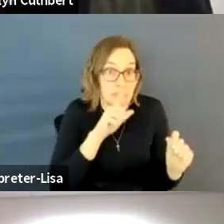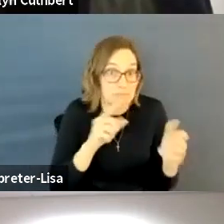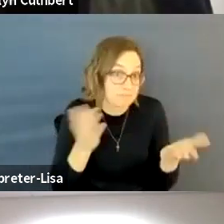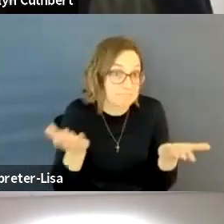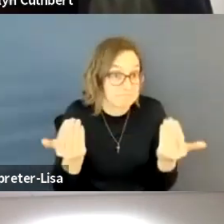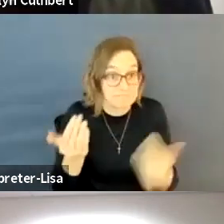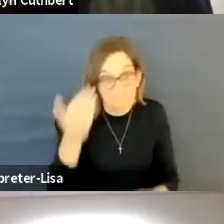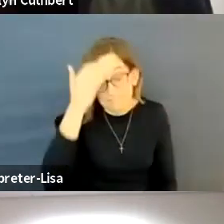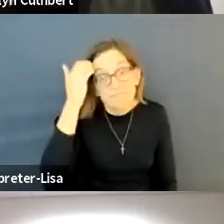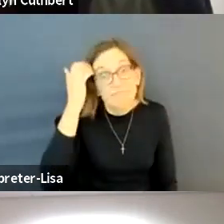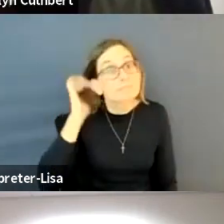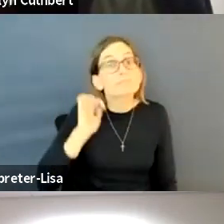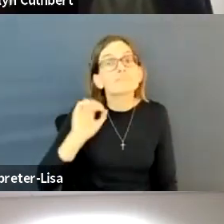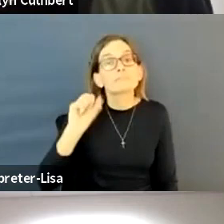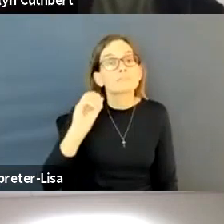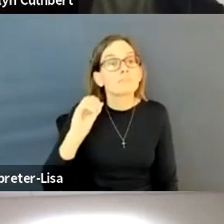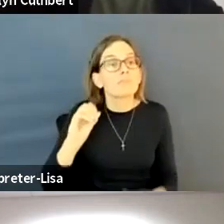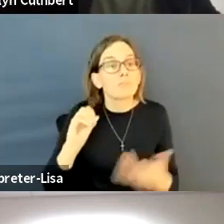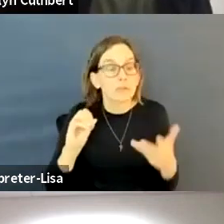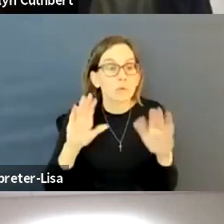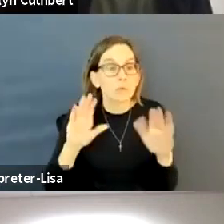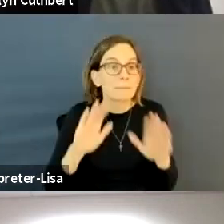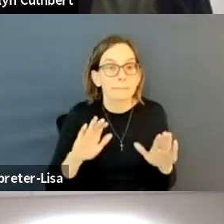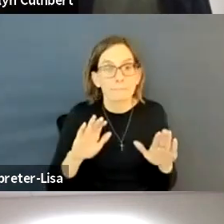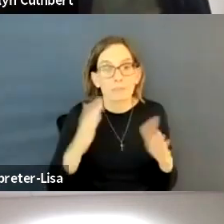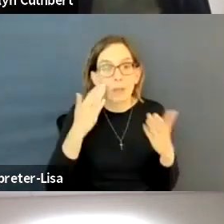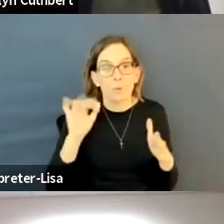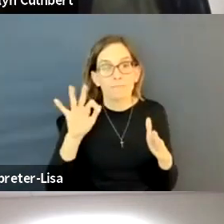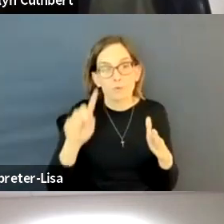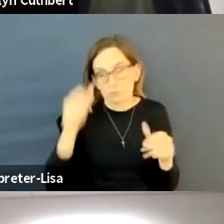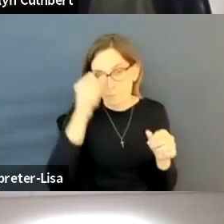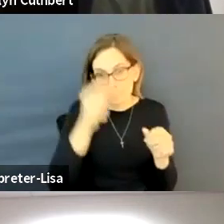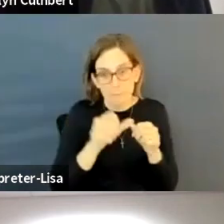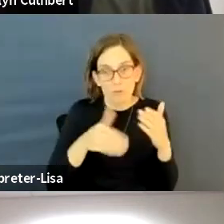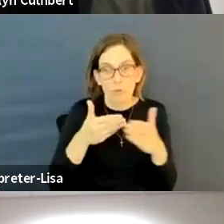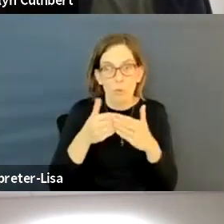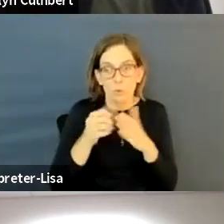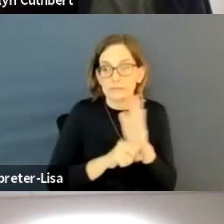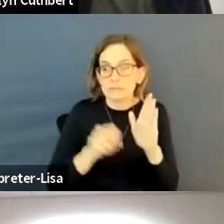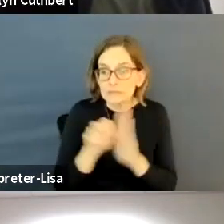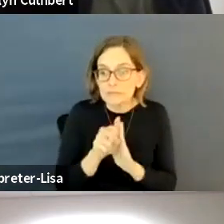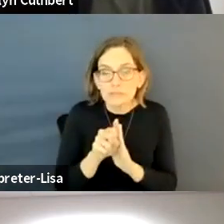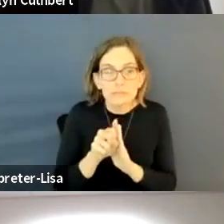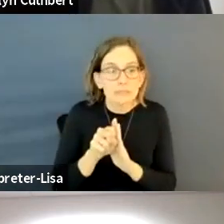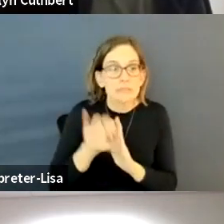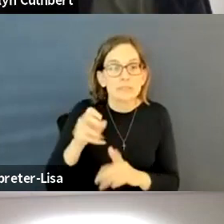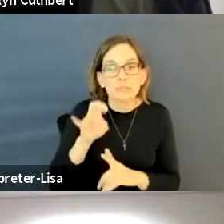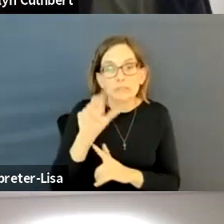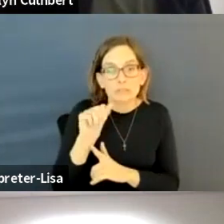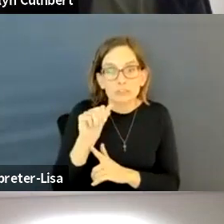Okay, great. So I don't know if you remember the whole scene, but Chelsea